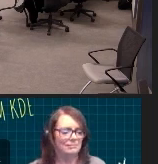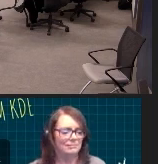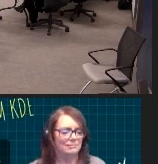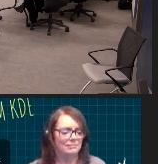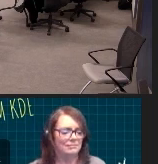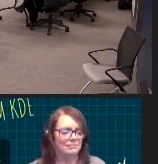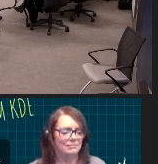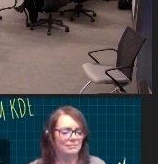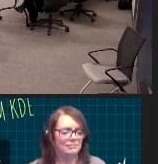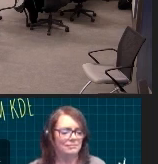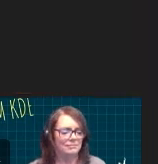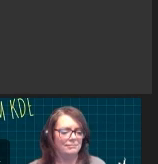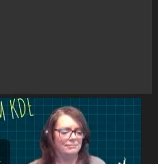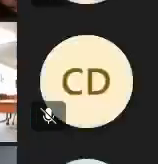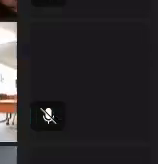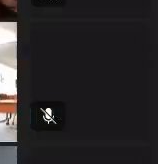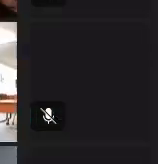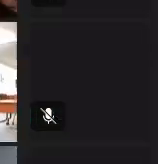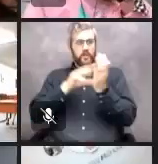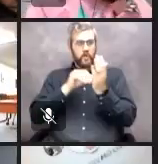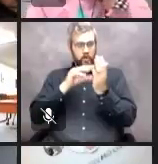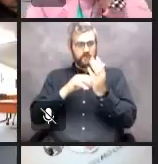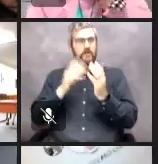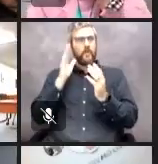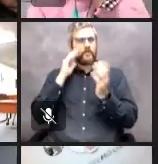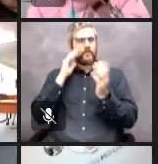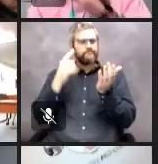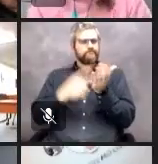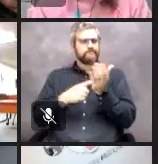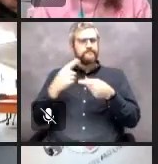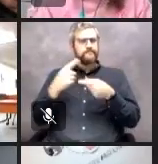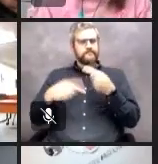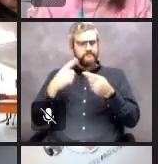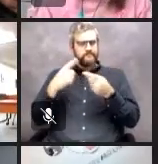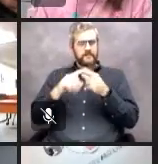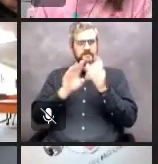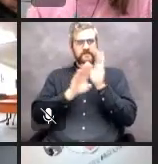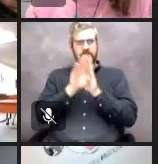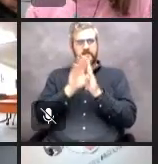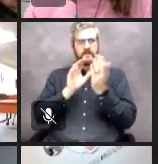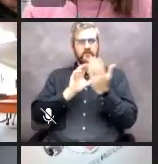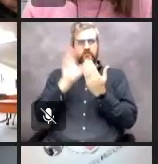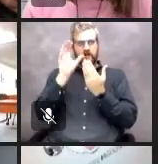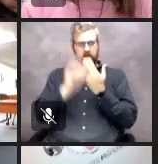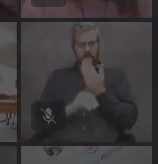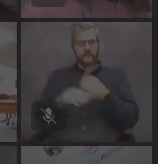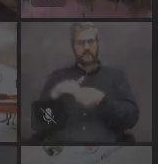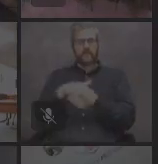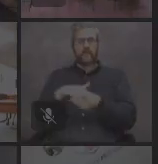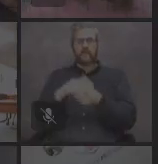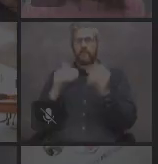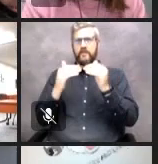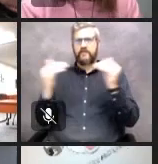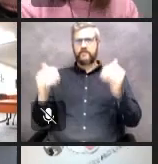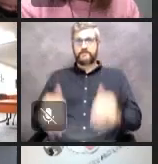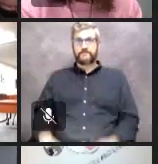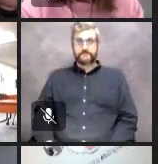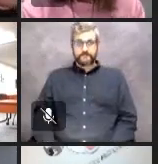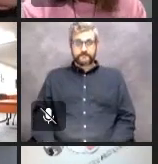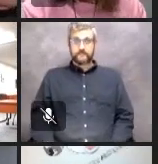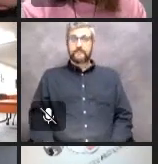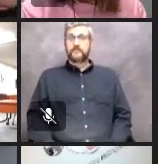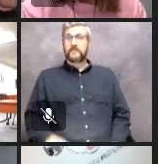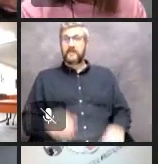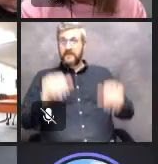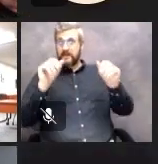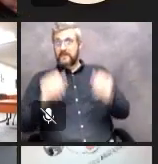Office of Teaching and Learning, who will be talking to us about developing curriculum at the local level. And Jamal, can you